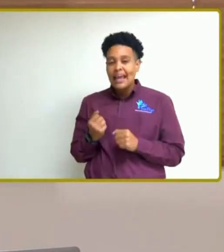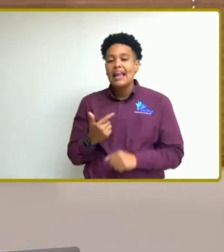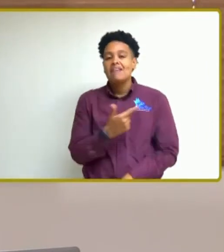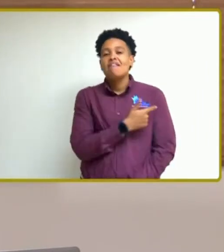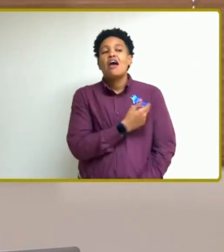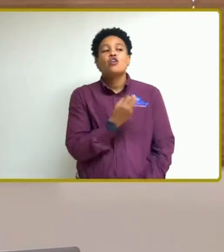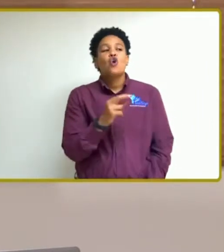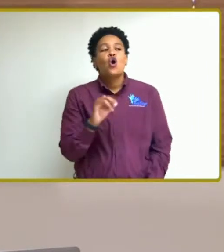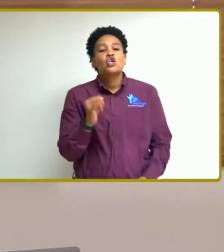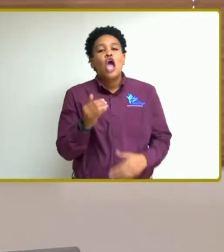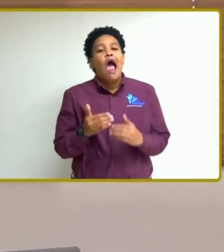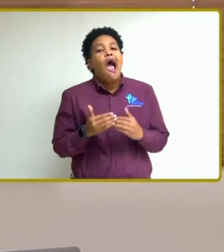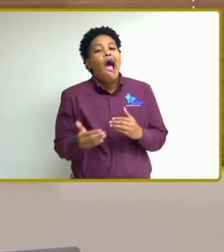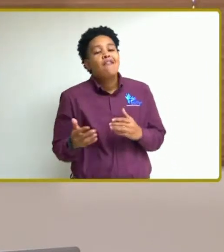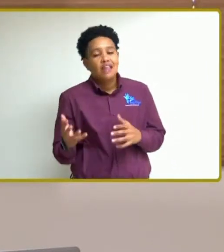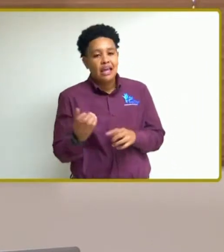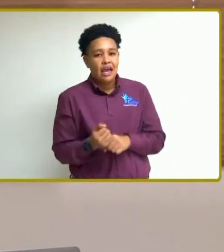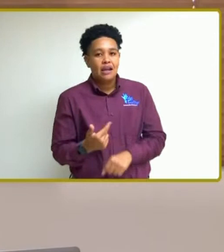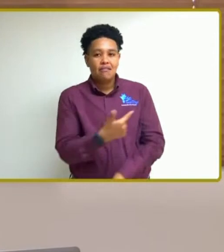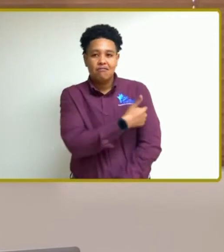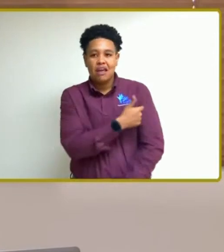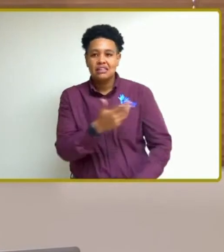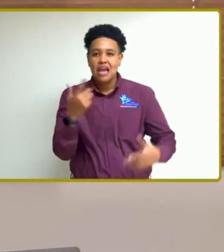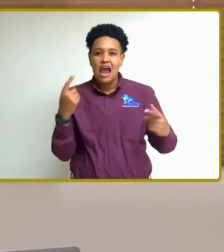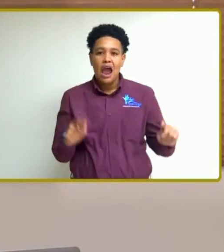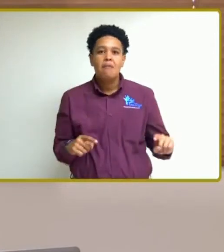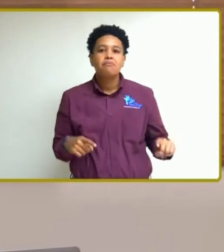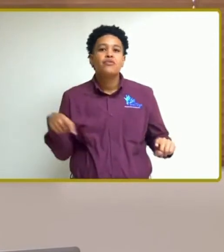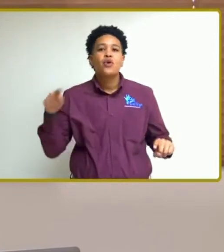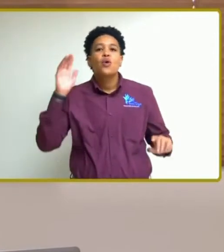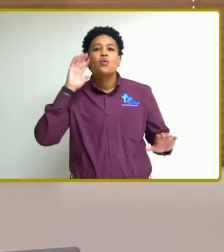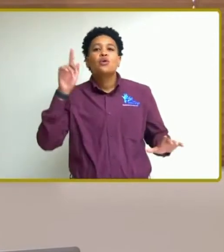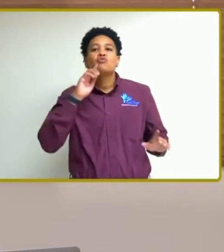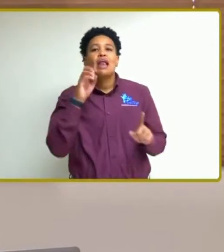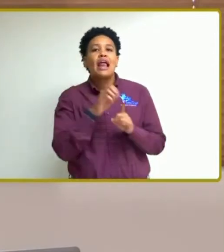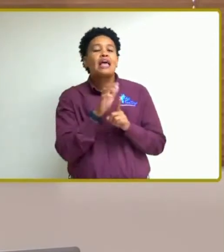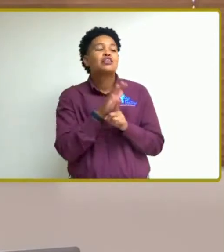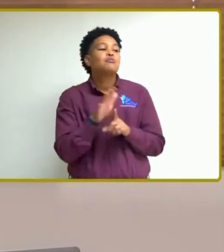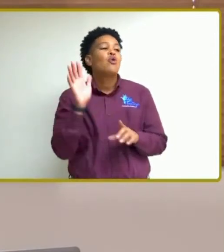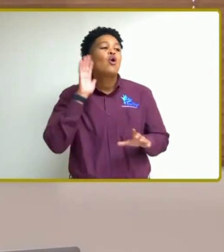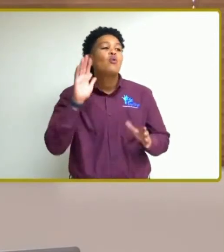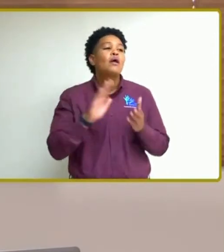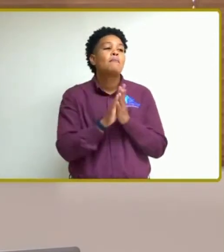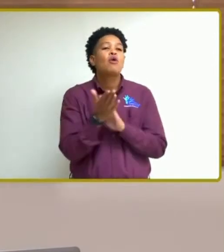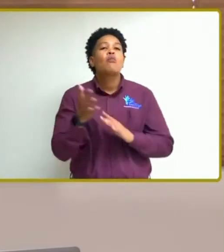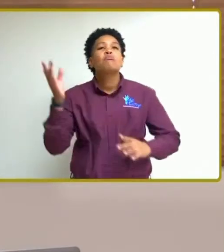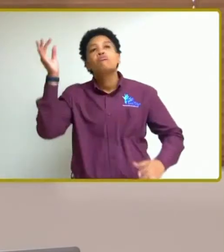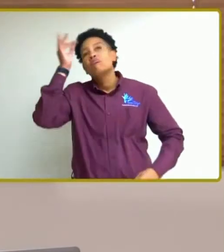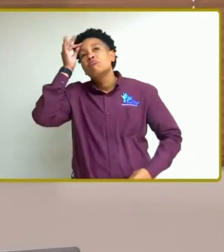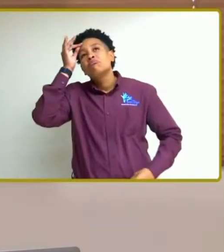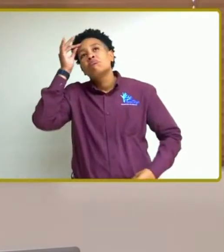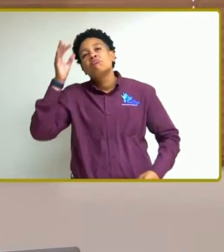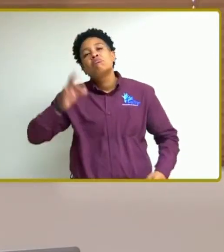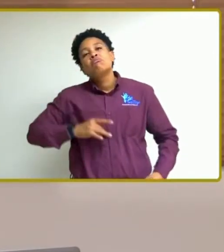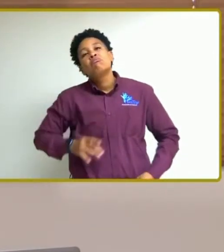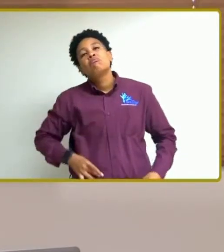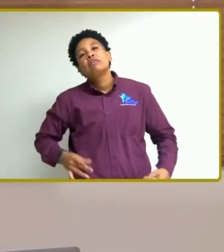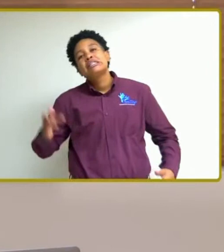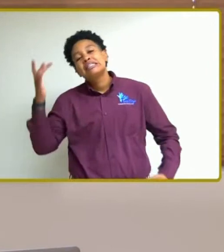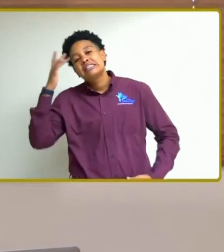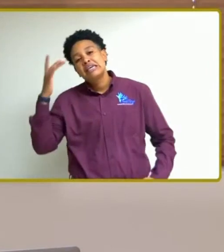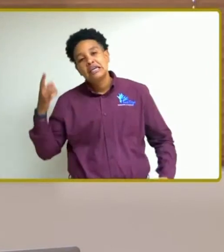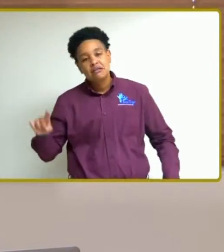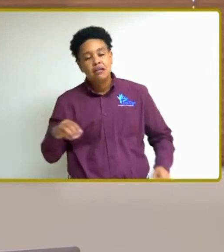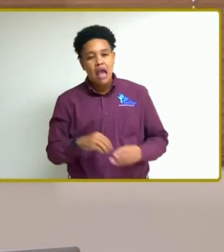or just after they had the vaccine. So they would have been exposed and would have become infected. And